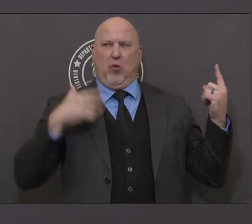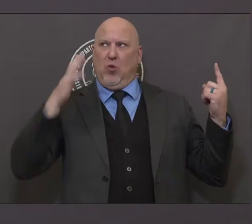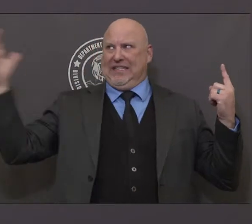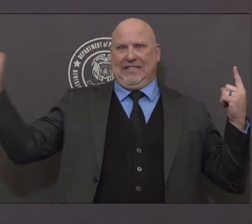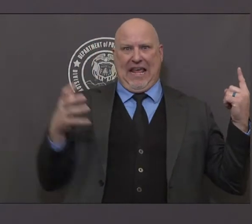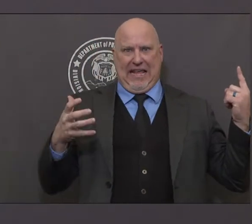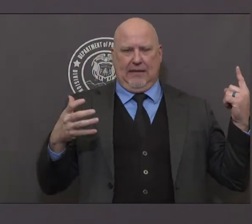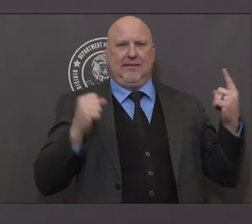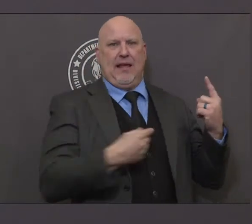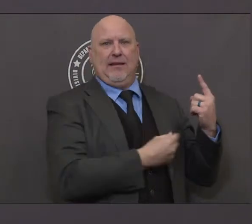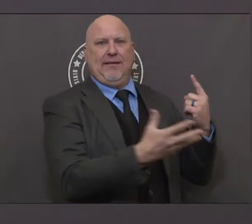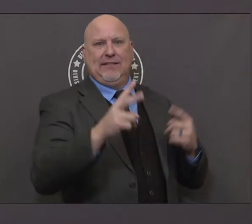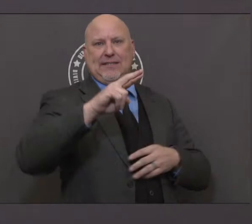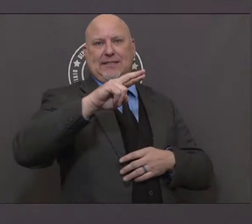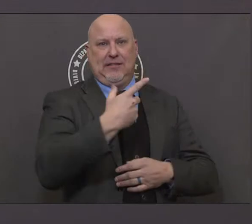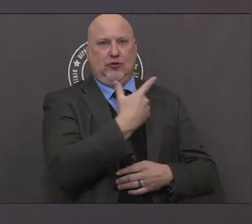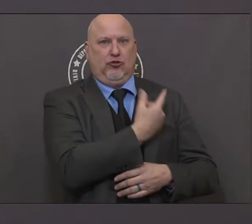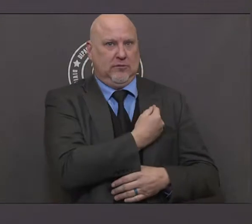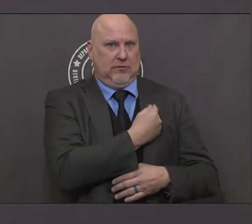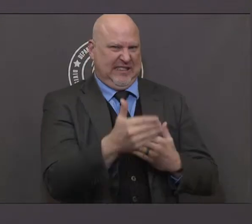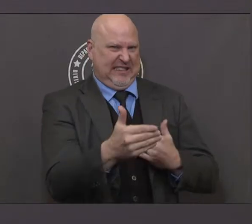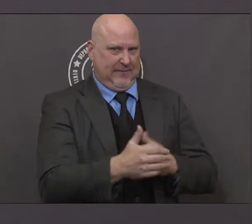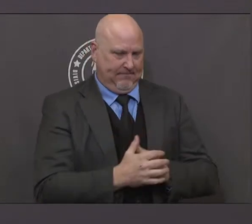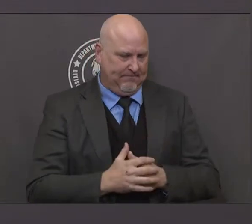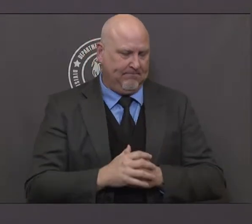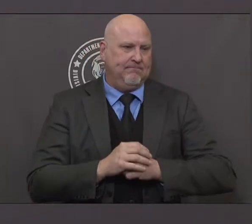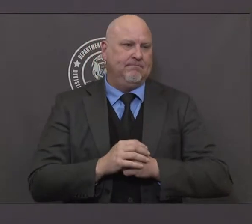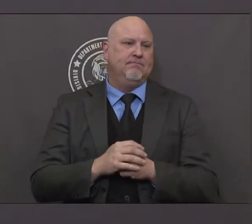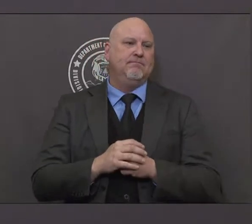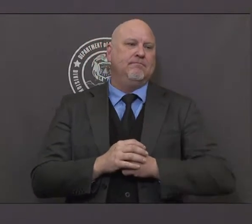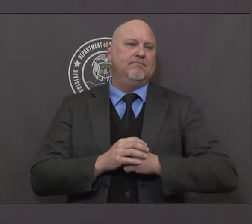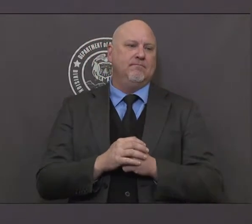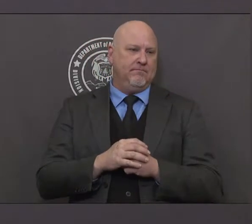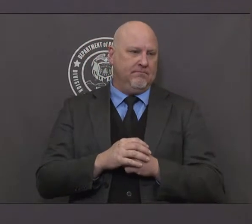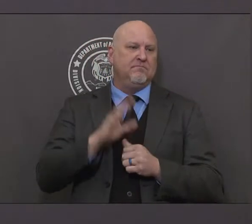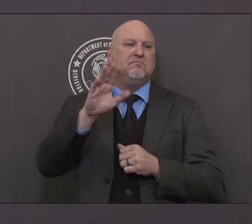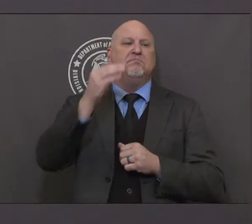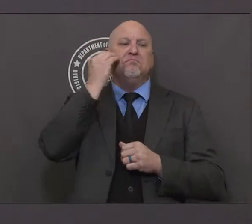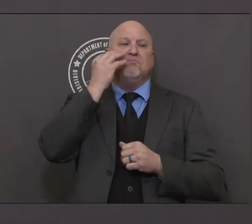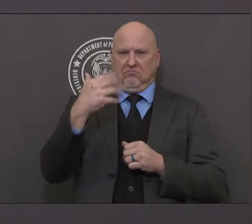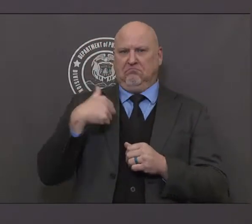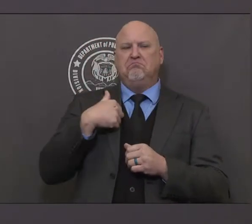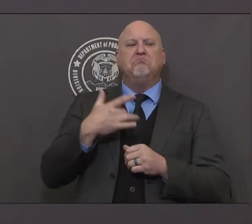5% bump, but we anticipate that we will continue to see these small increases